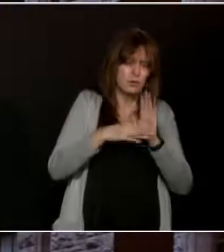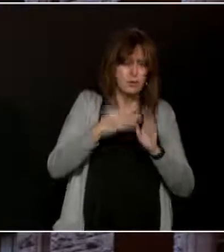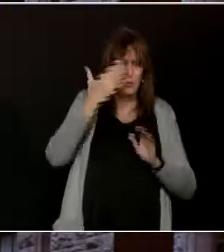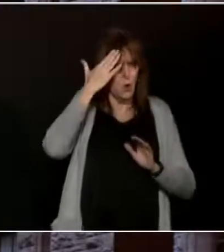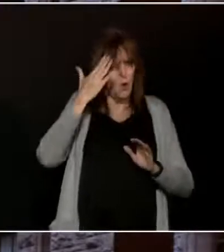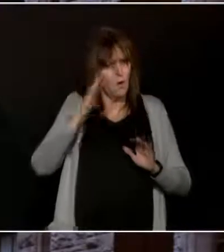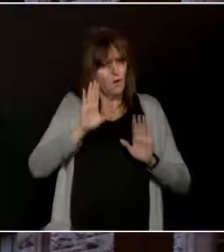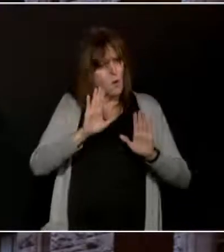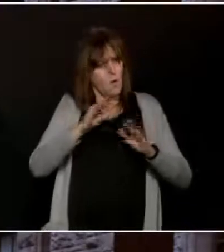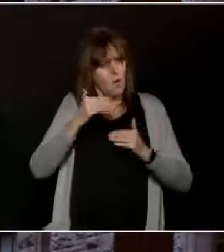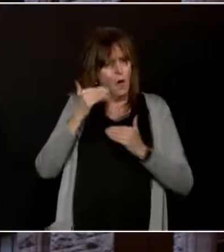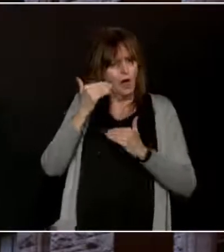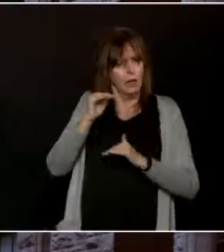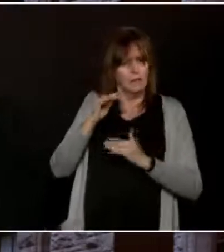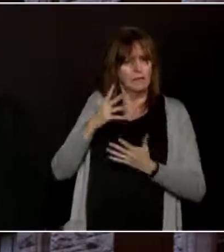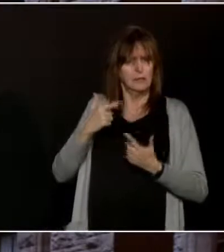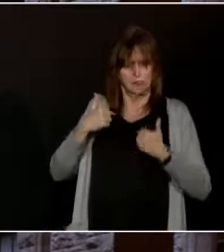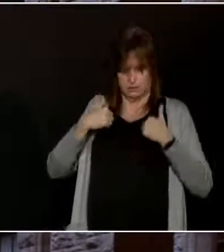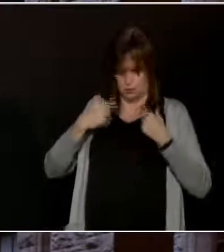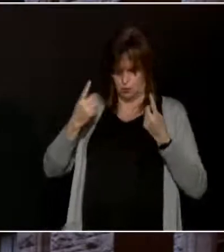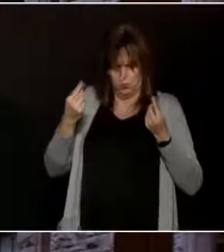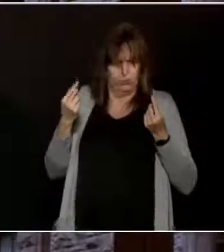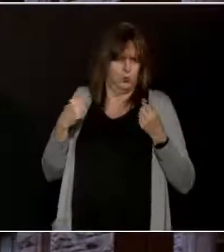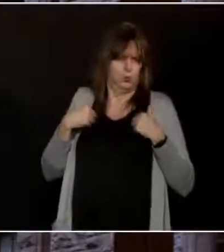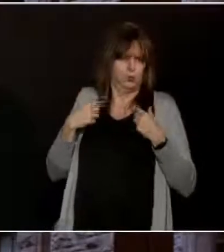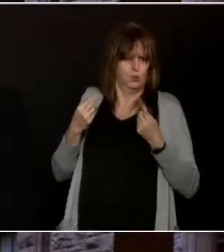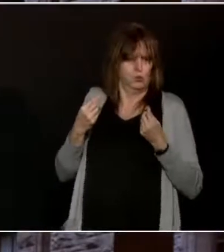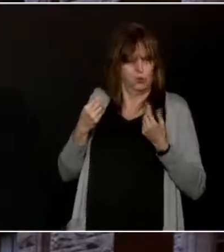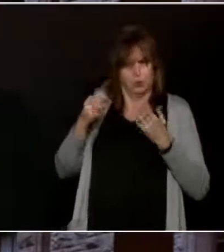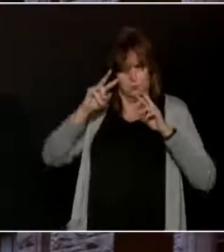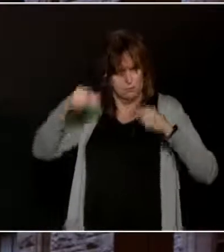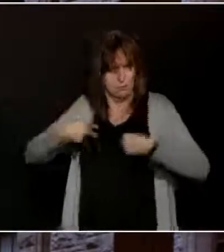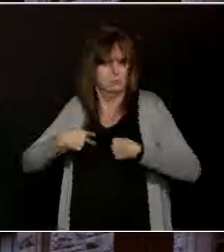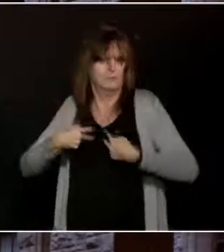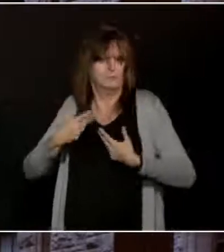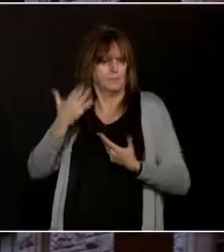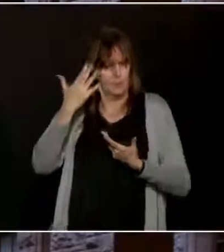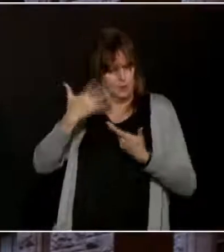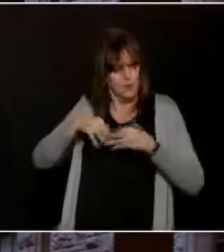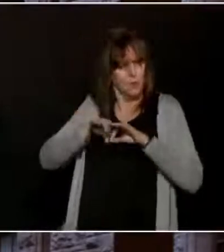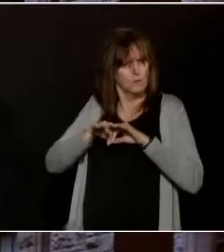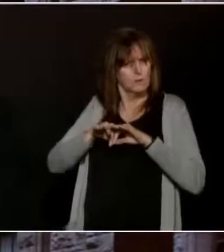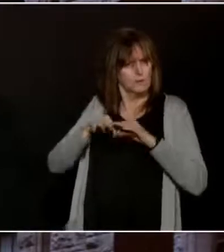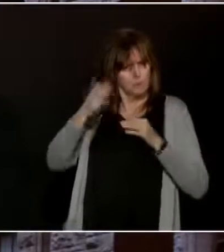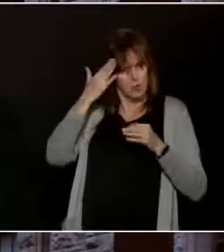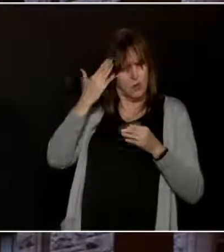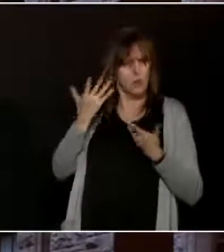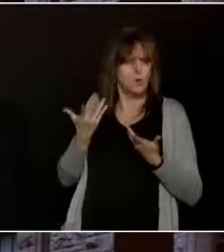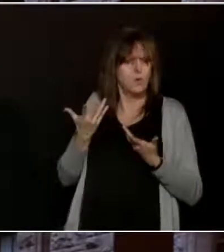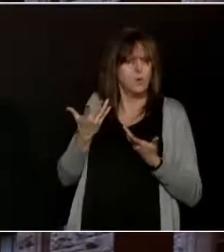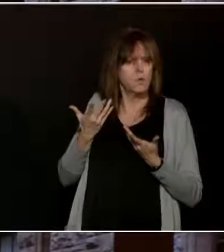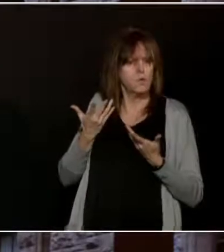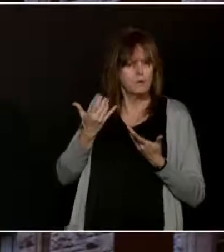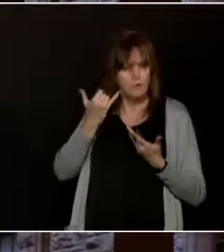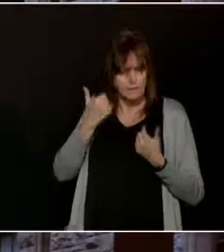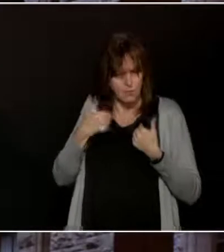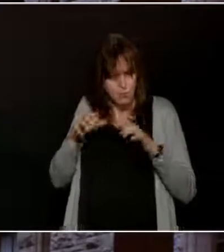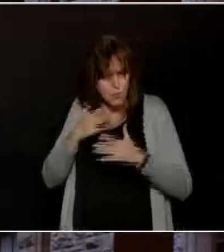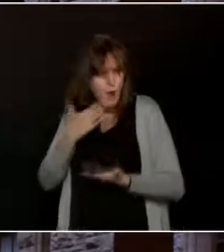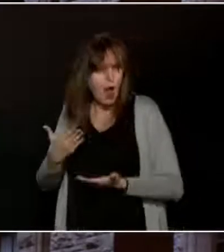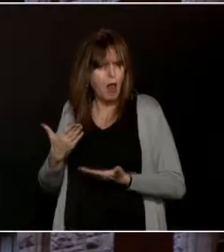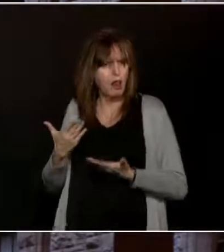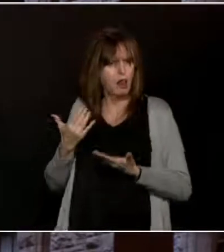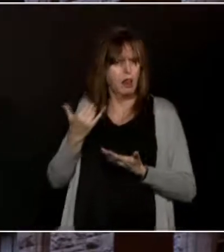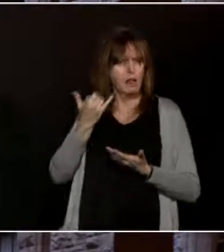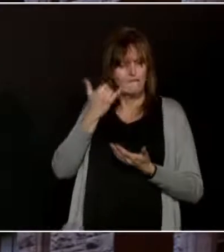about your personal actions. These are the ones that make the difference. And if you keep doing that well, if you are in a framework color that is open